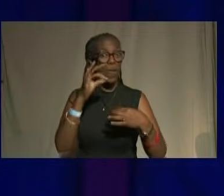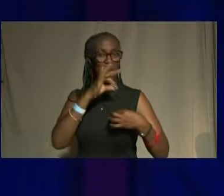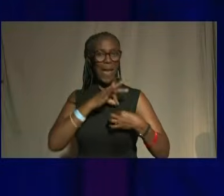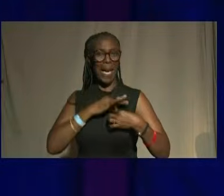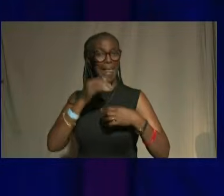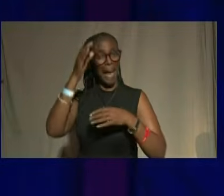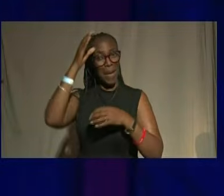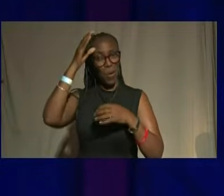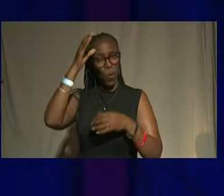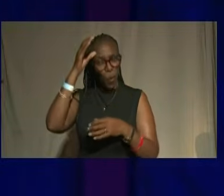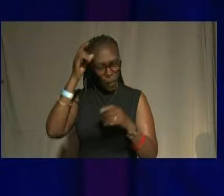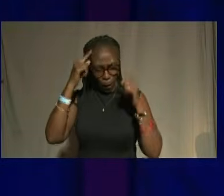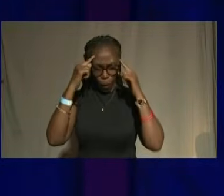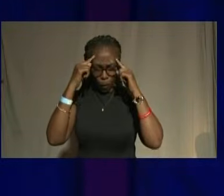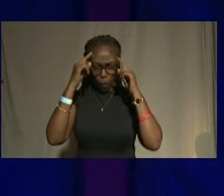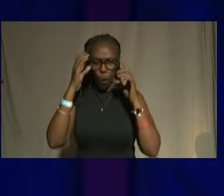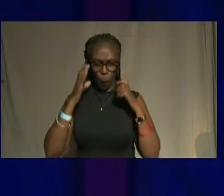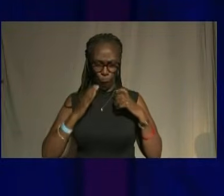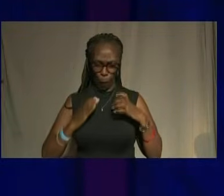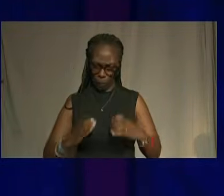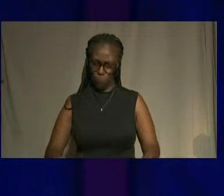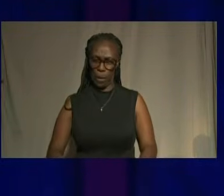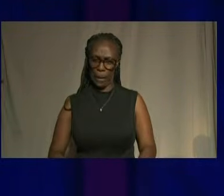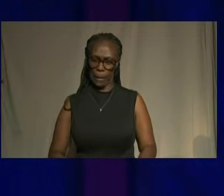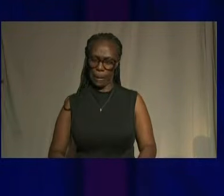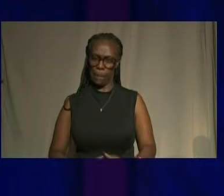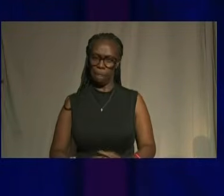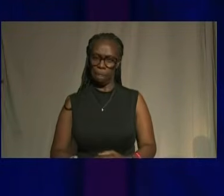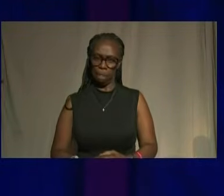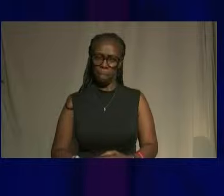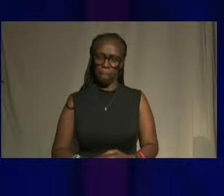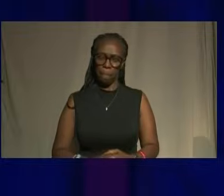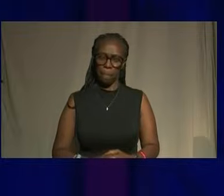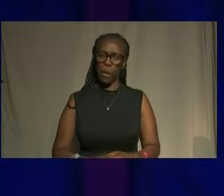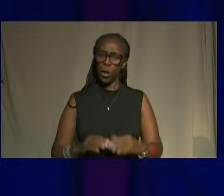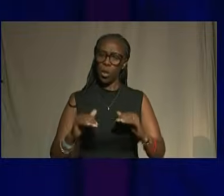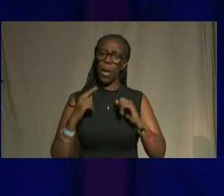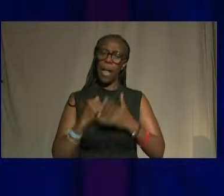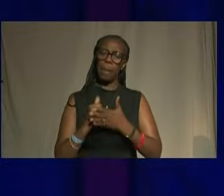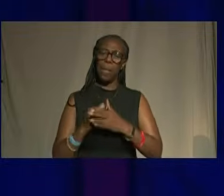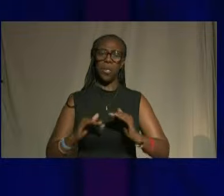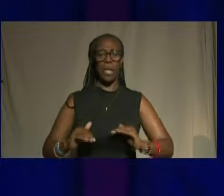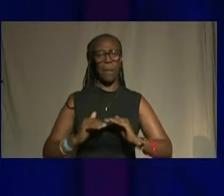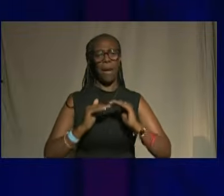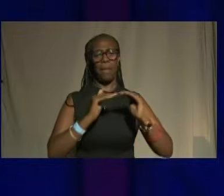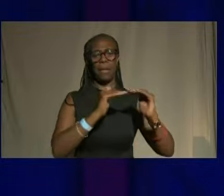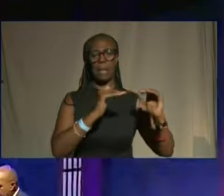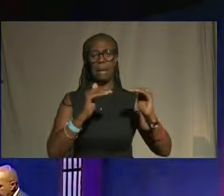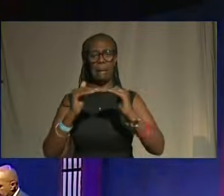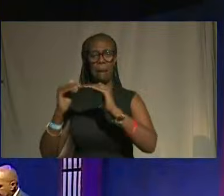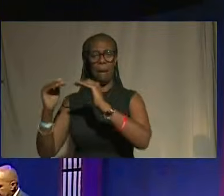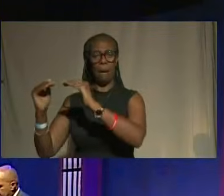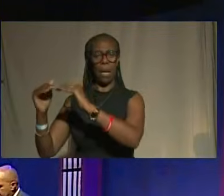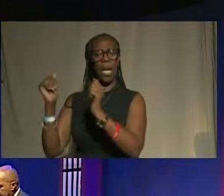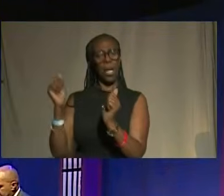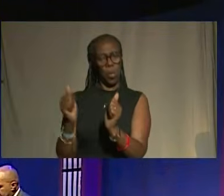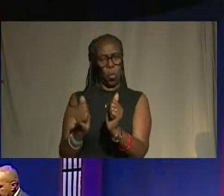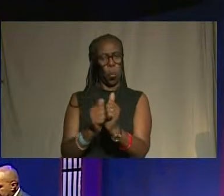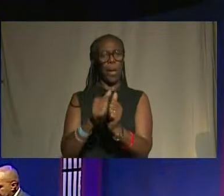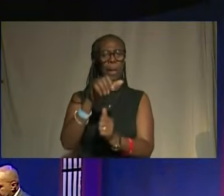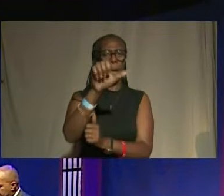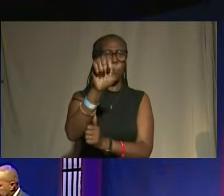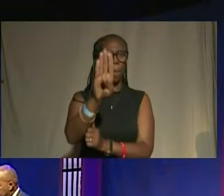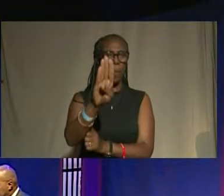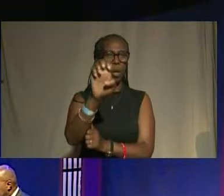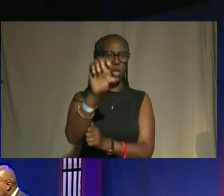debt to GDP in order to help us to keep everything in line in the budget. Can I also quickly say that this government